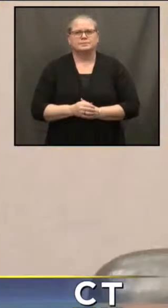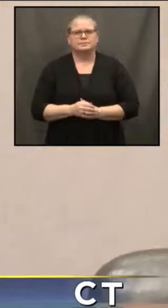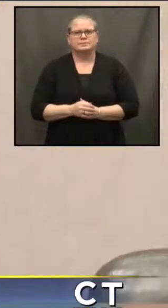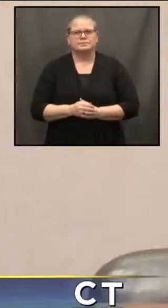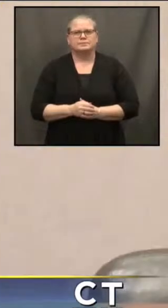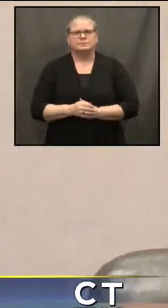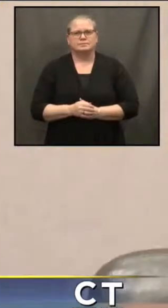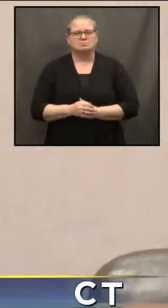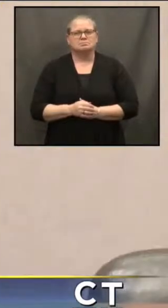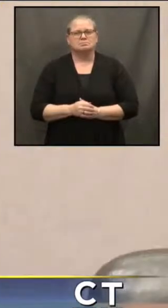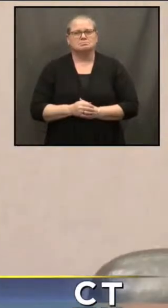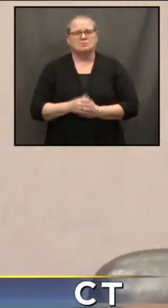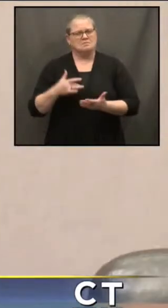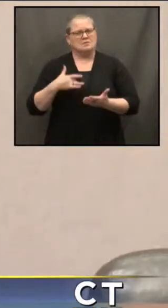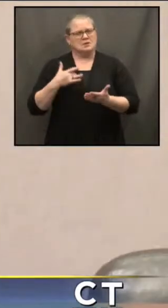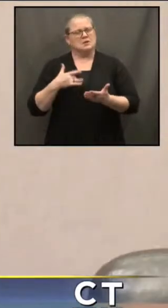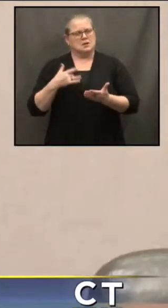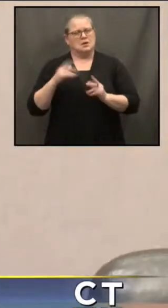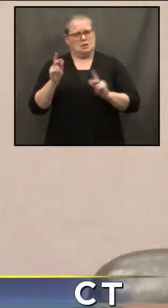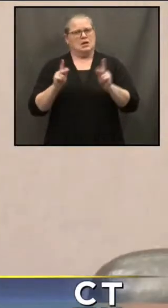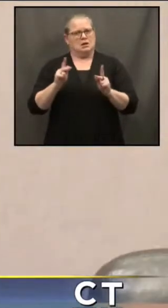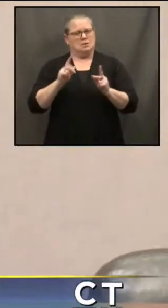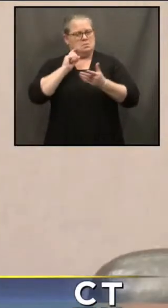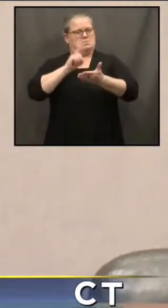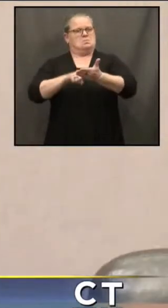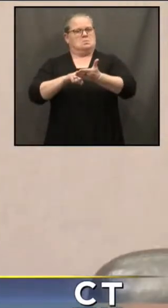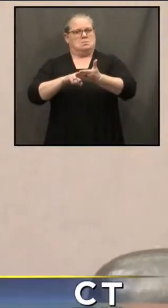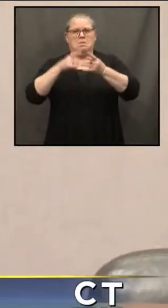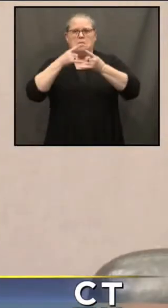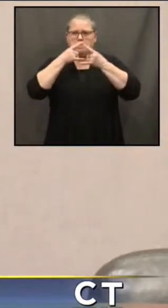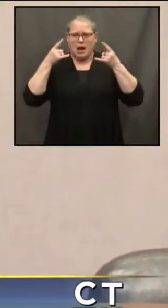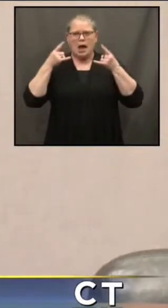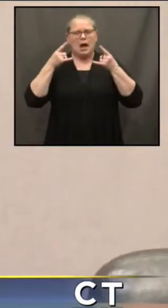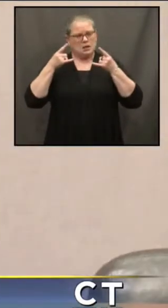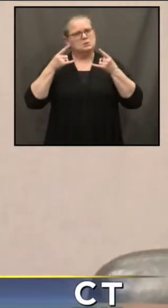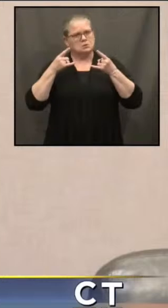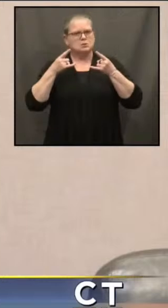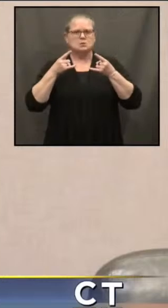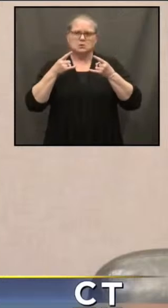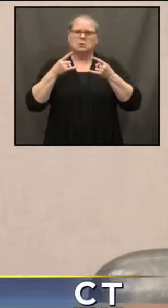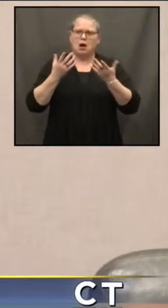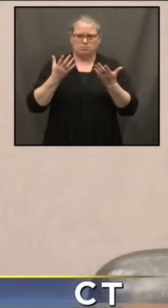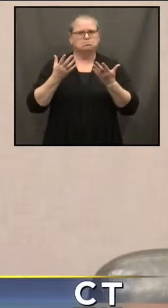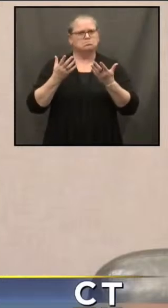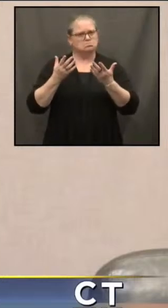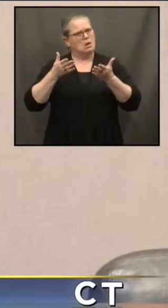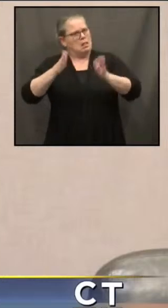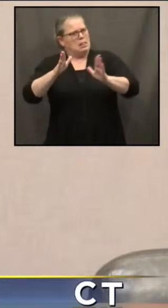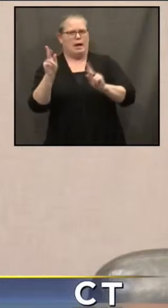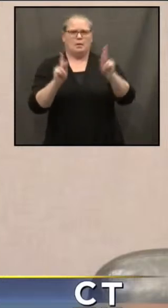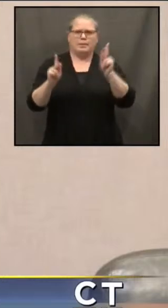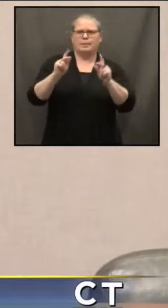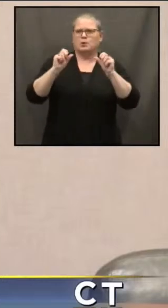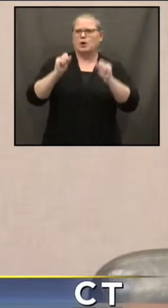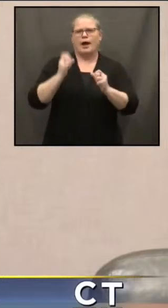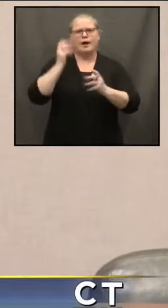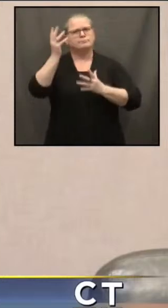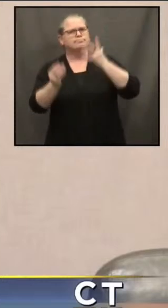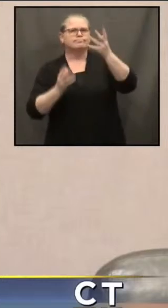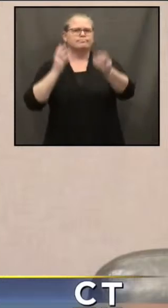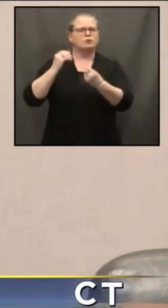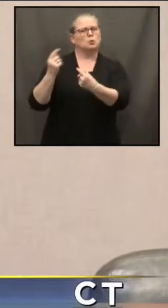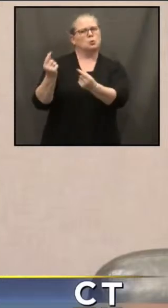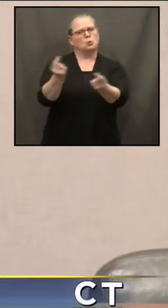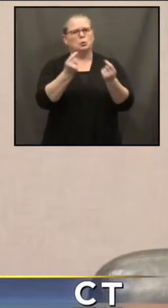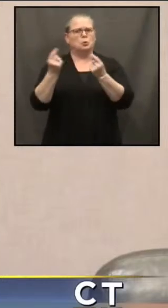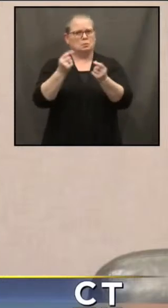masks have helped people be able to get out and go about their business and do what they need to do. And in a lot of communities, even if there